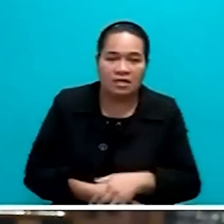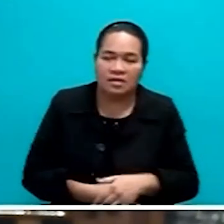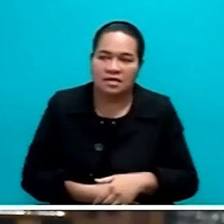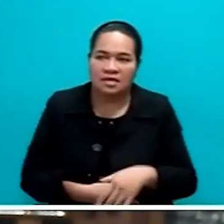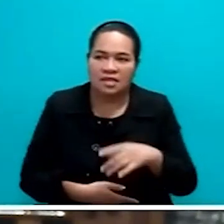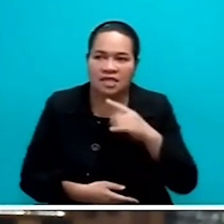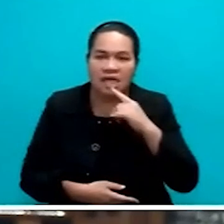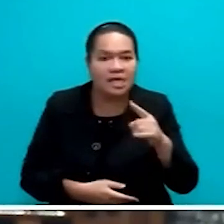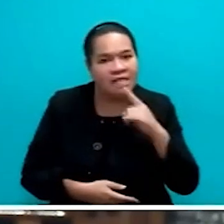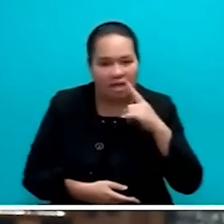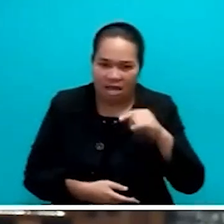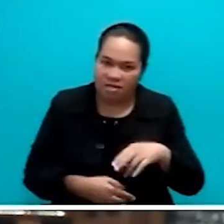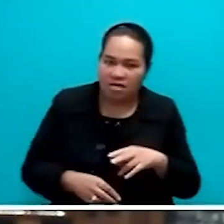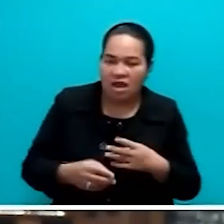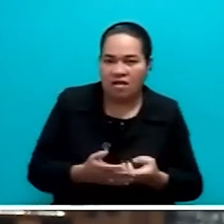a booming economy.